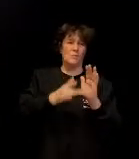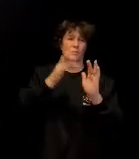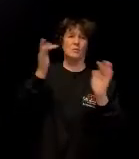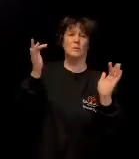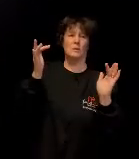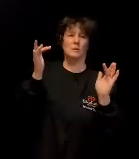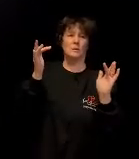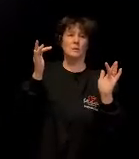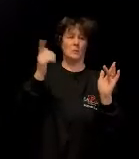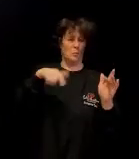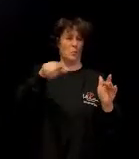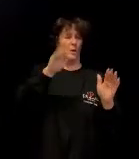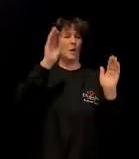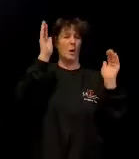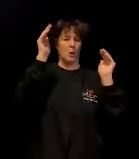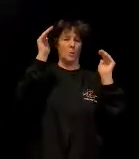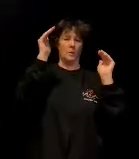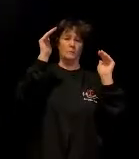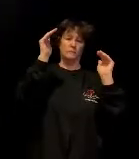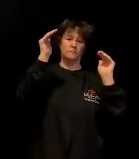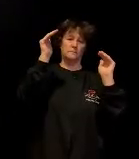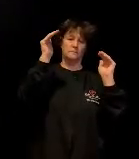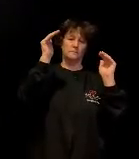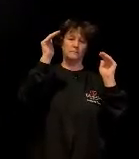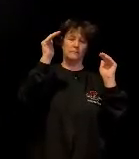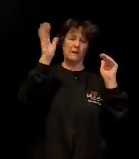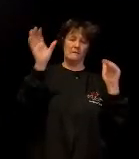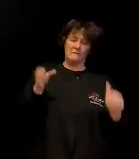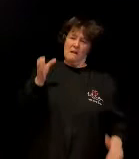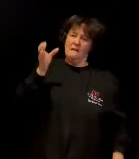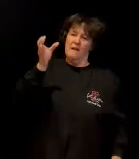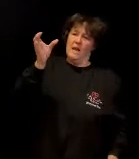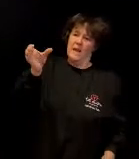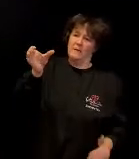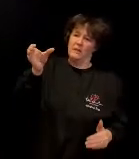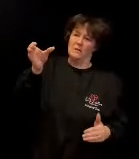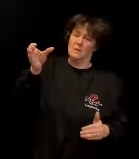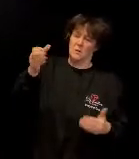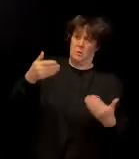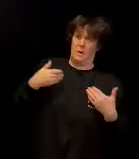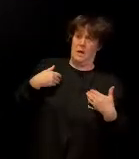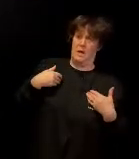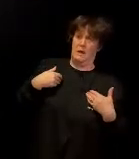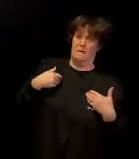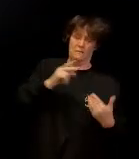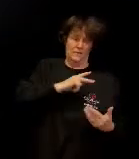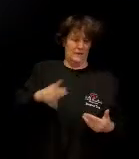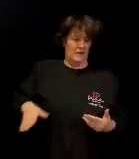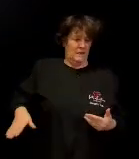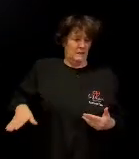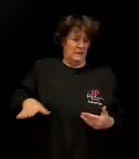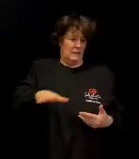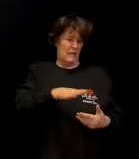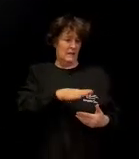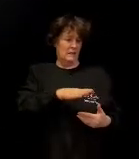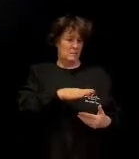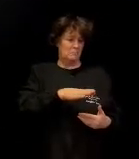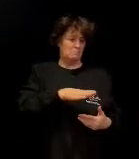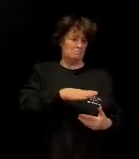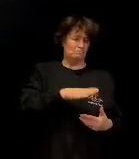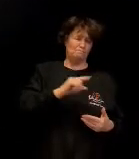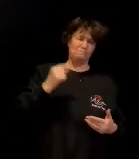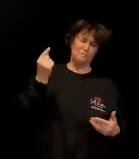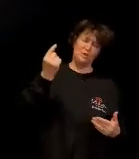hope. And in the inheritance that we have in God, the kingdom, the riches of grace